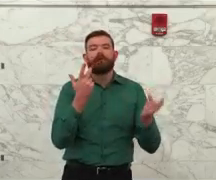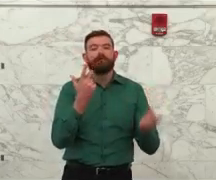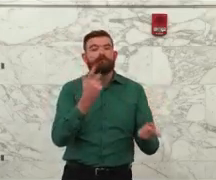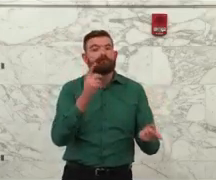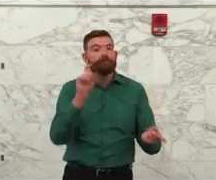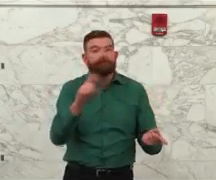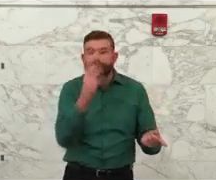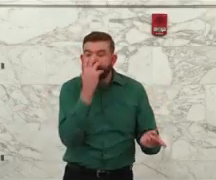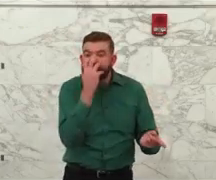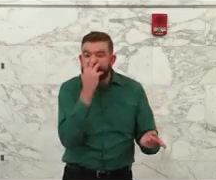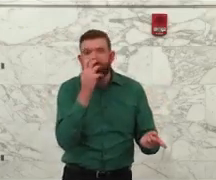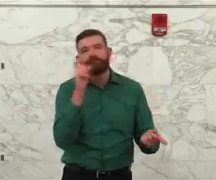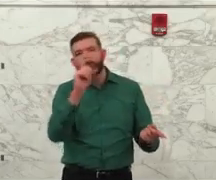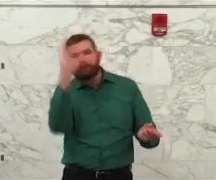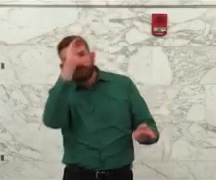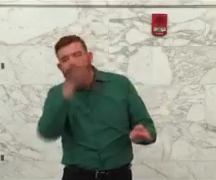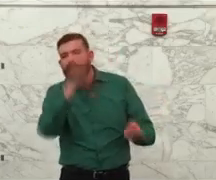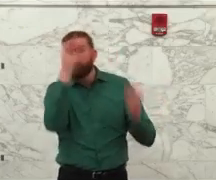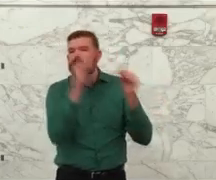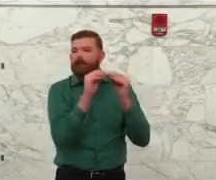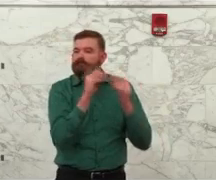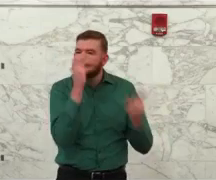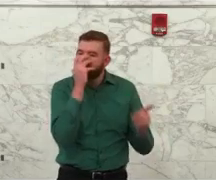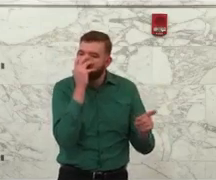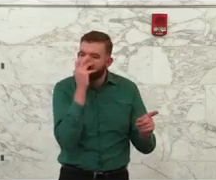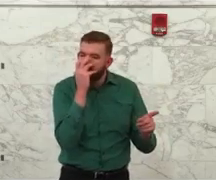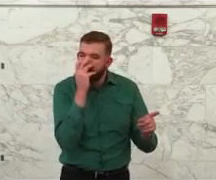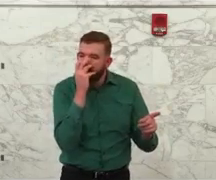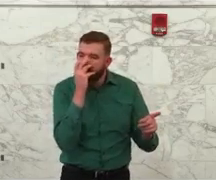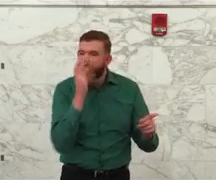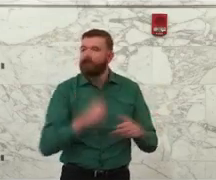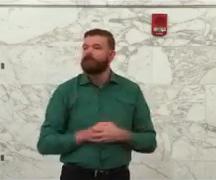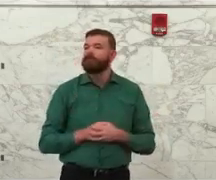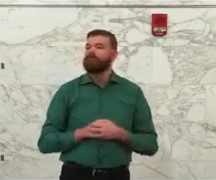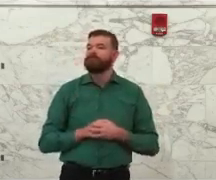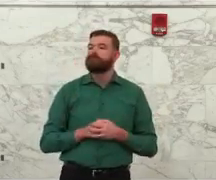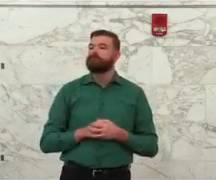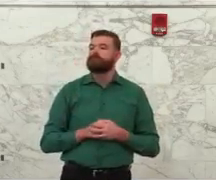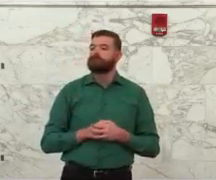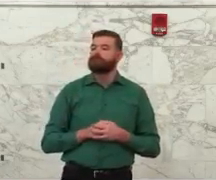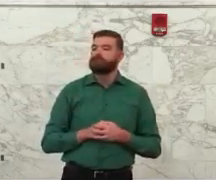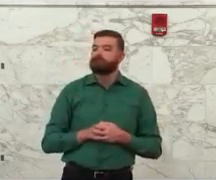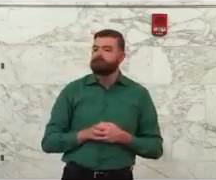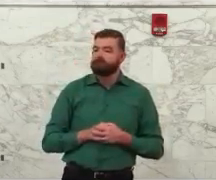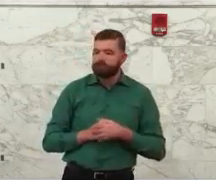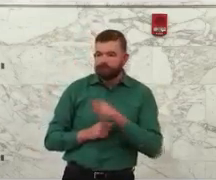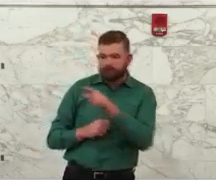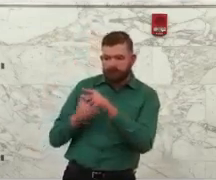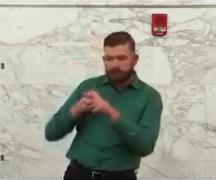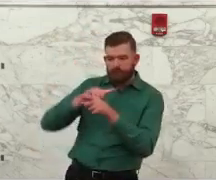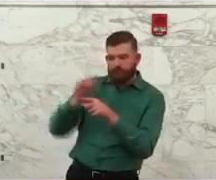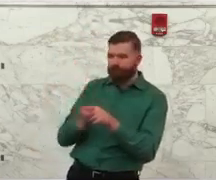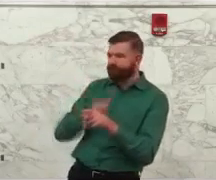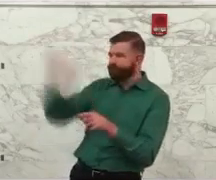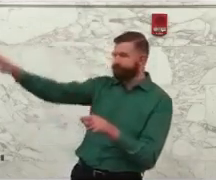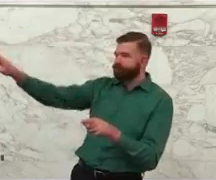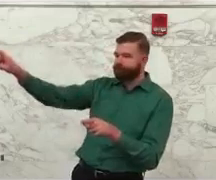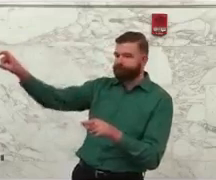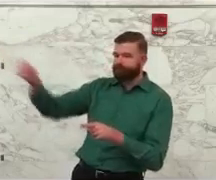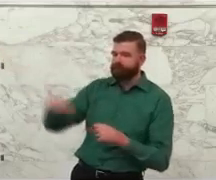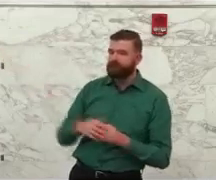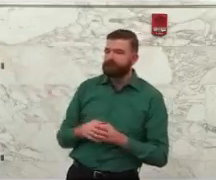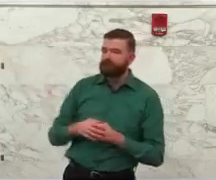That's worked on 24/7, both of those items. May I just, Judy, underscore that? I think the planning as it relates to